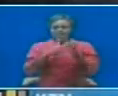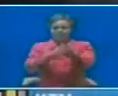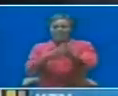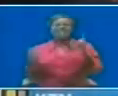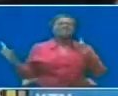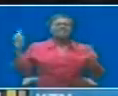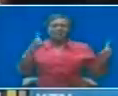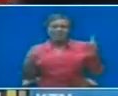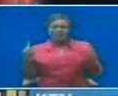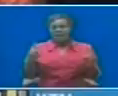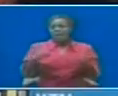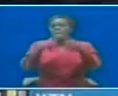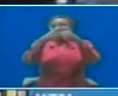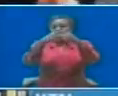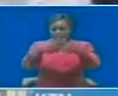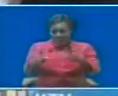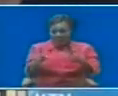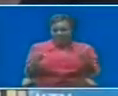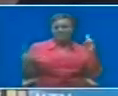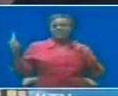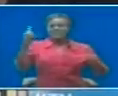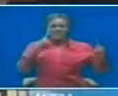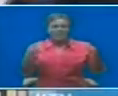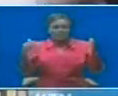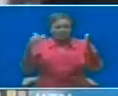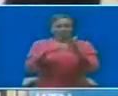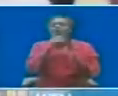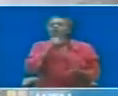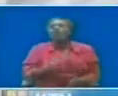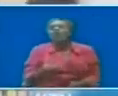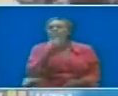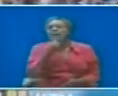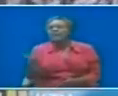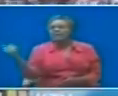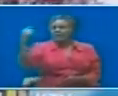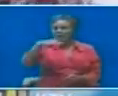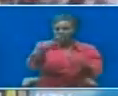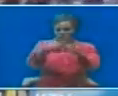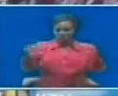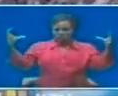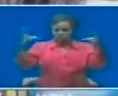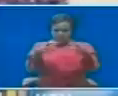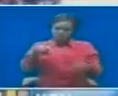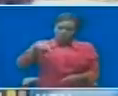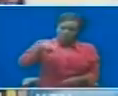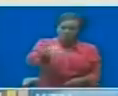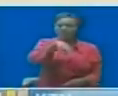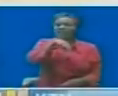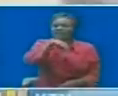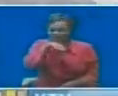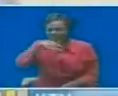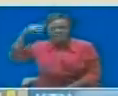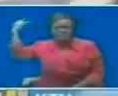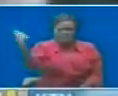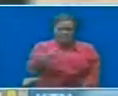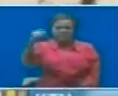merry. Only the merry was clobbered down when an old man emerging from the crowd walked toward Raila, hitting him